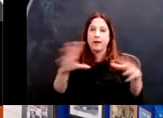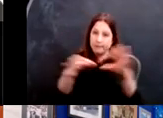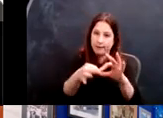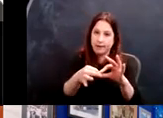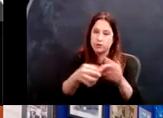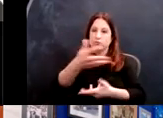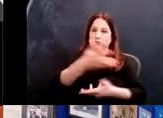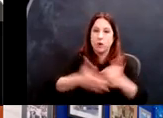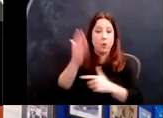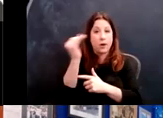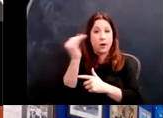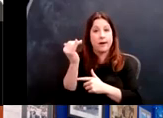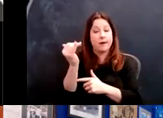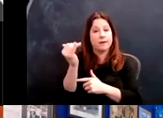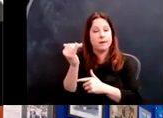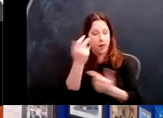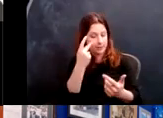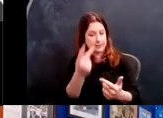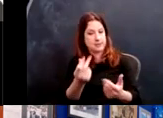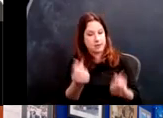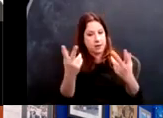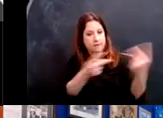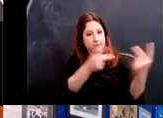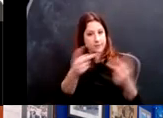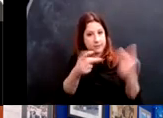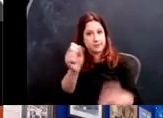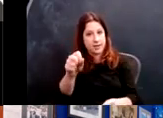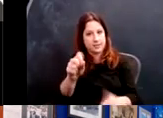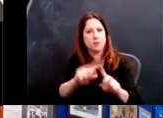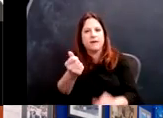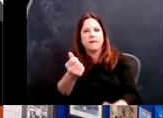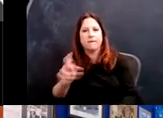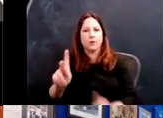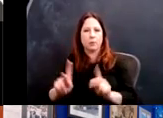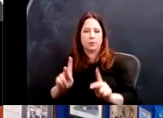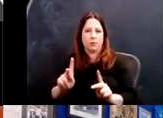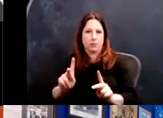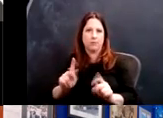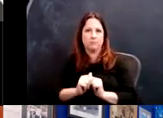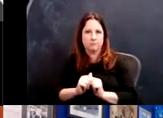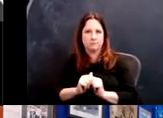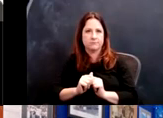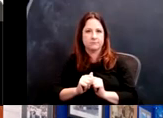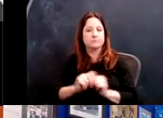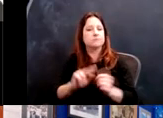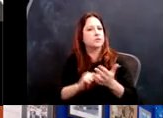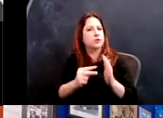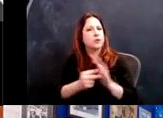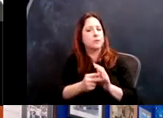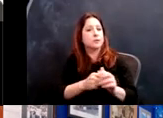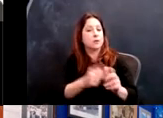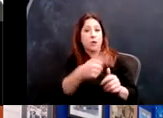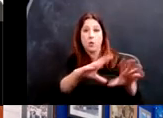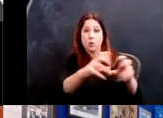a large number of visits, but by a small number of individuals. So that tells me that those